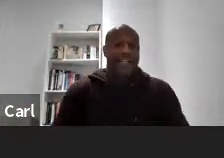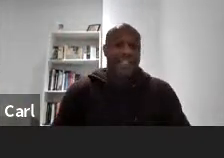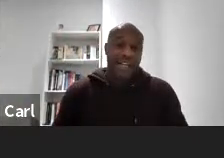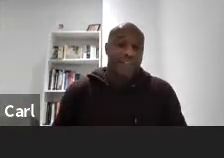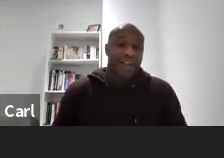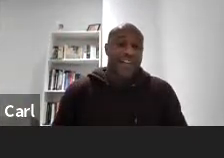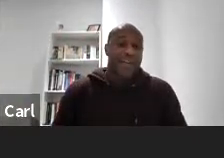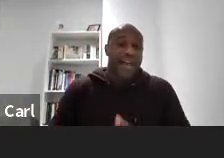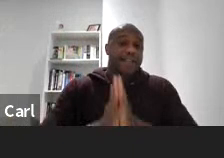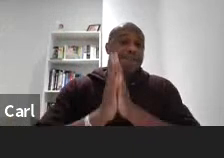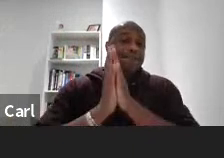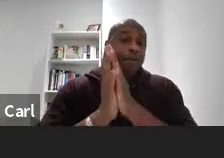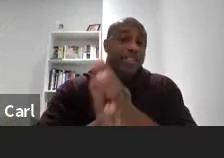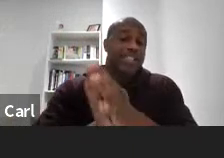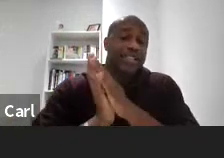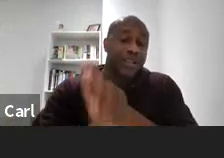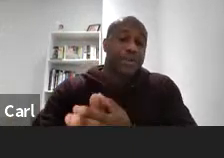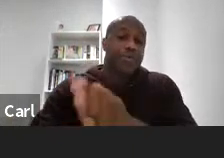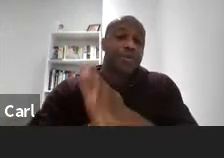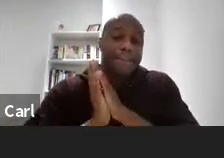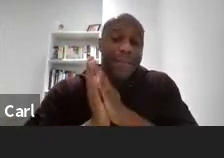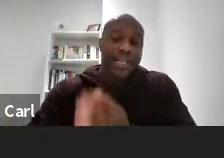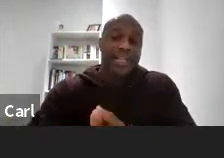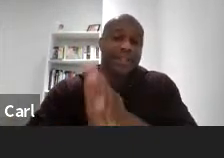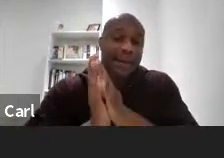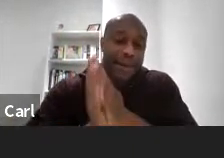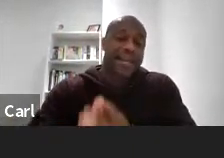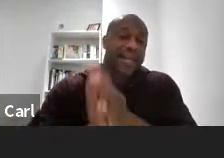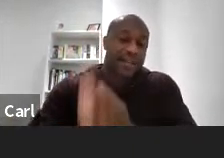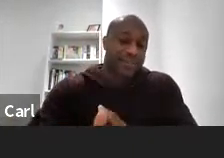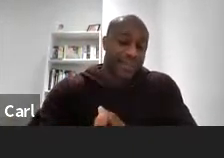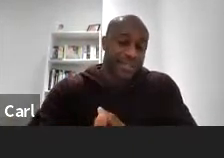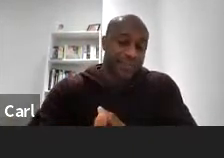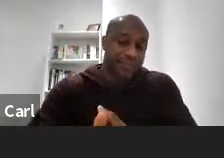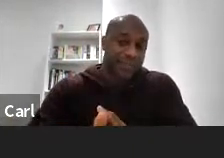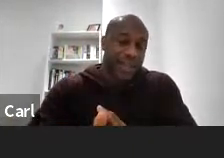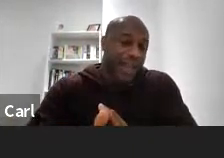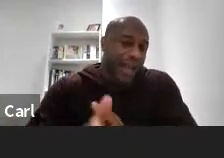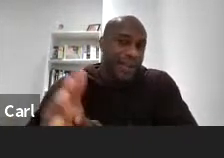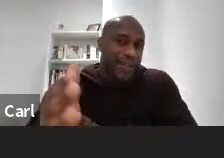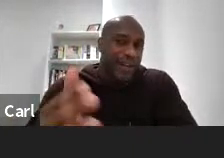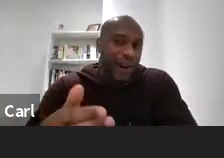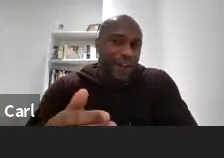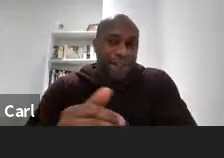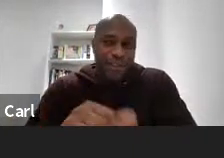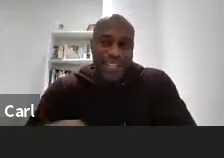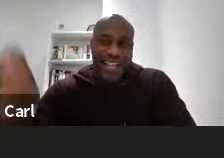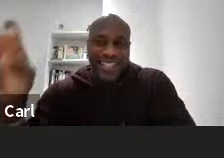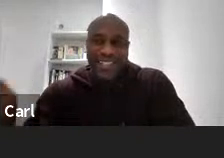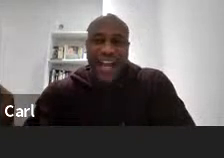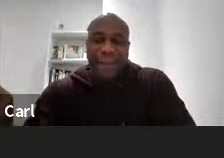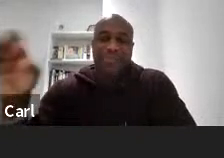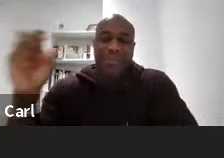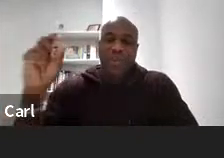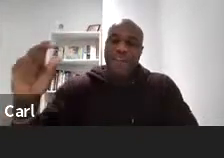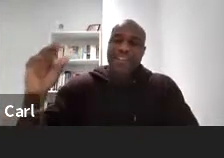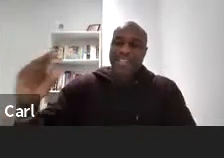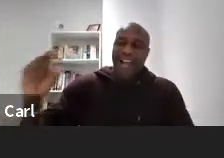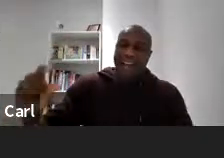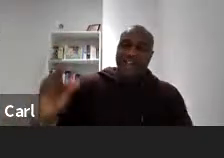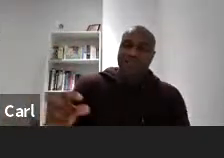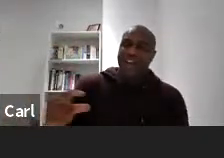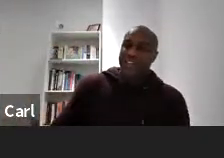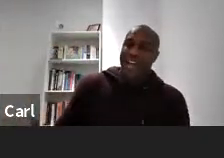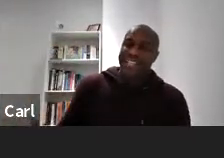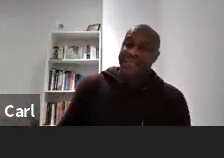12 years later, they would have 42 million paying customers. And unfortunately, I can't see you now, but I'm sure if I was